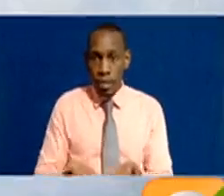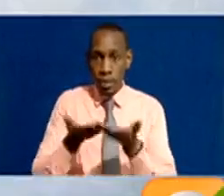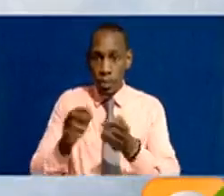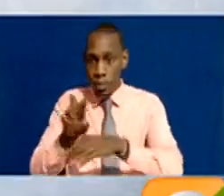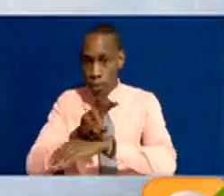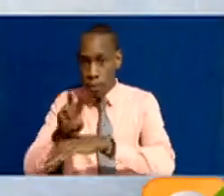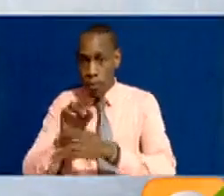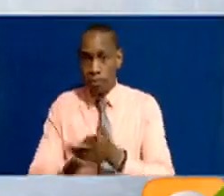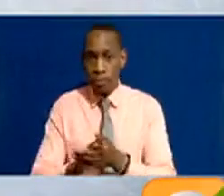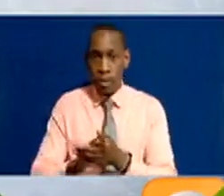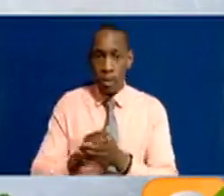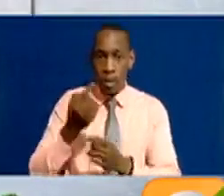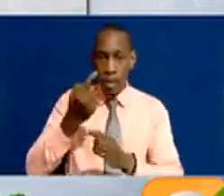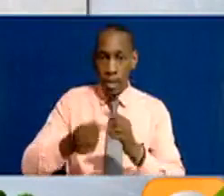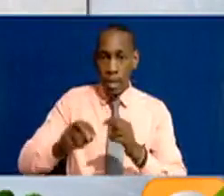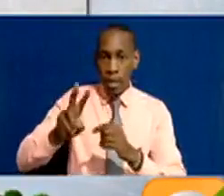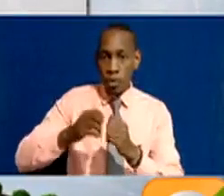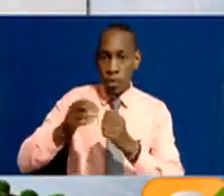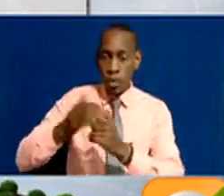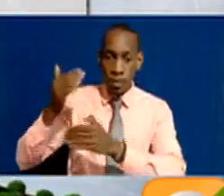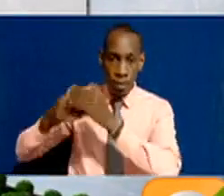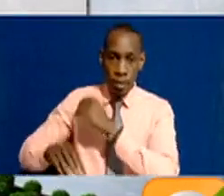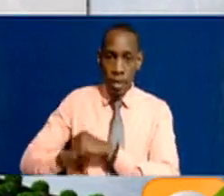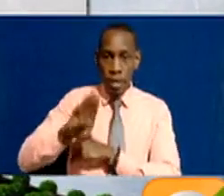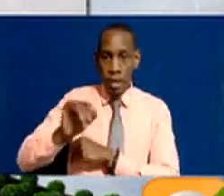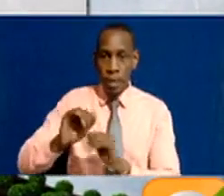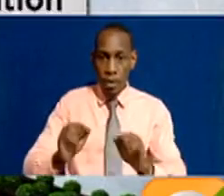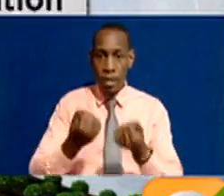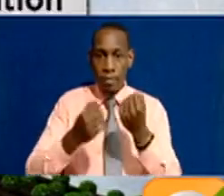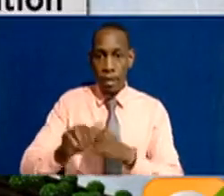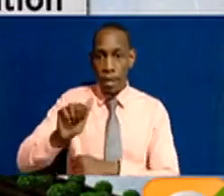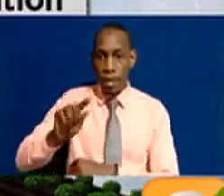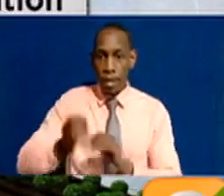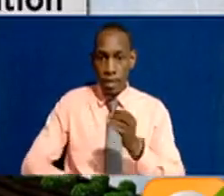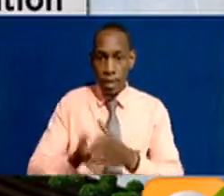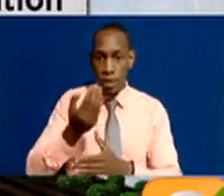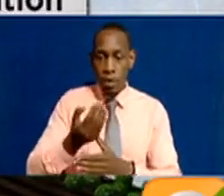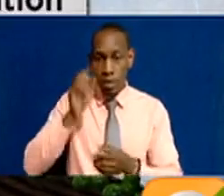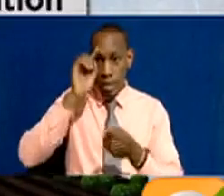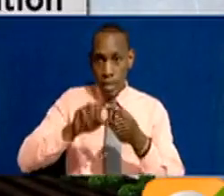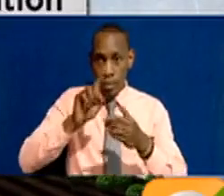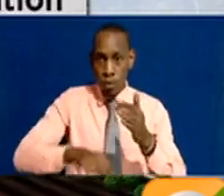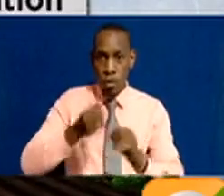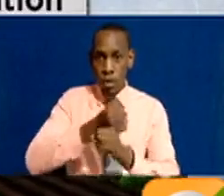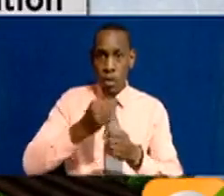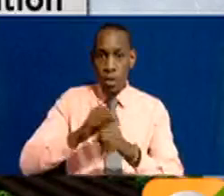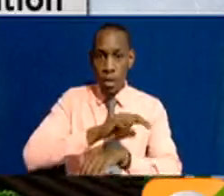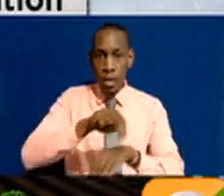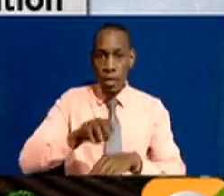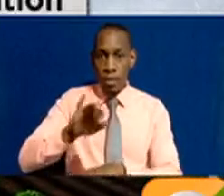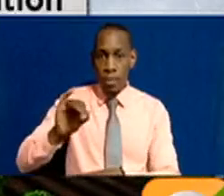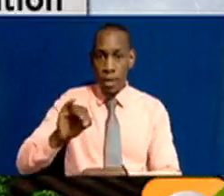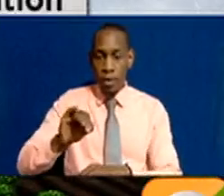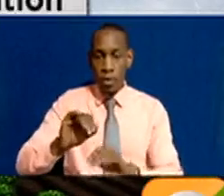surveillance. In 2009, the Biosafety Act was established with the sole aim of creating the National